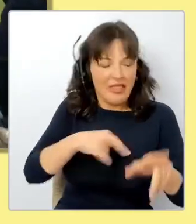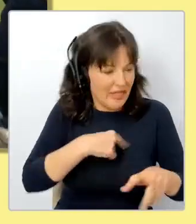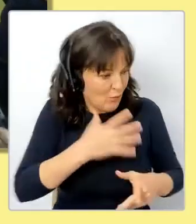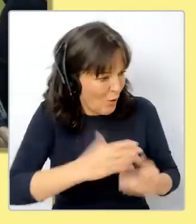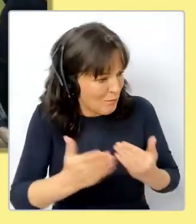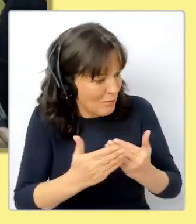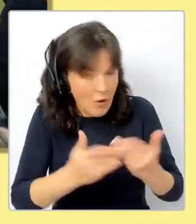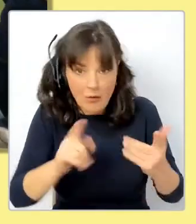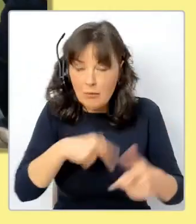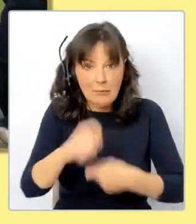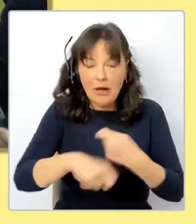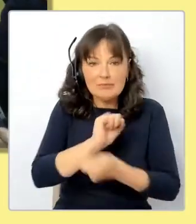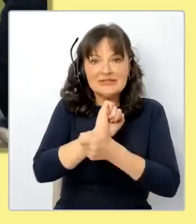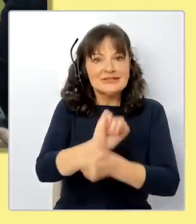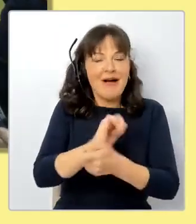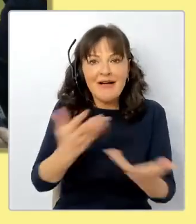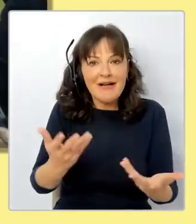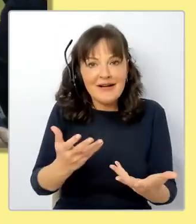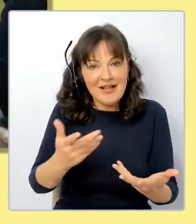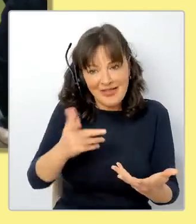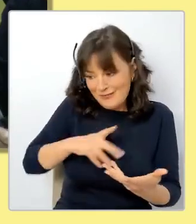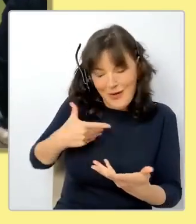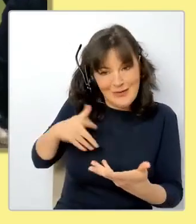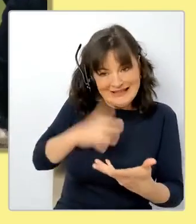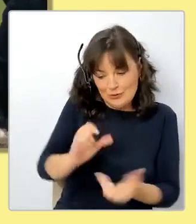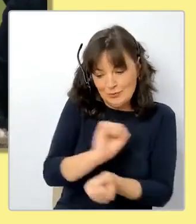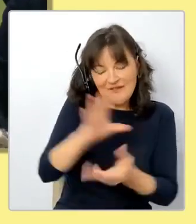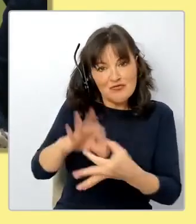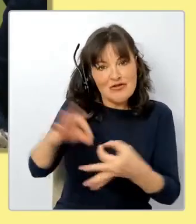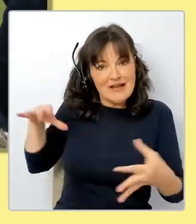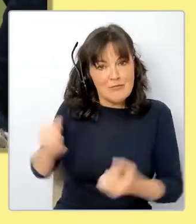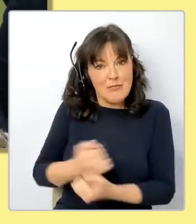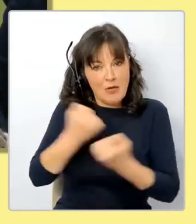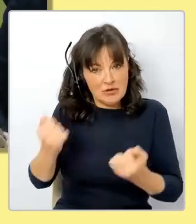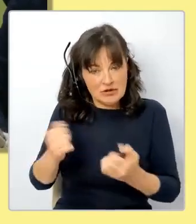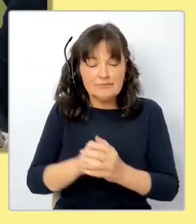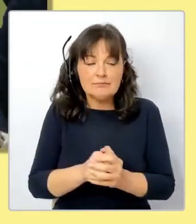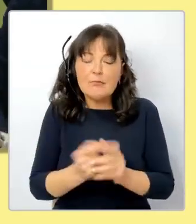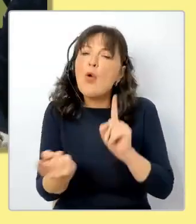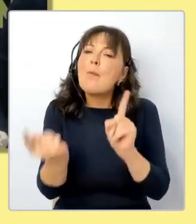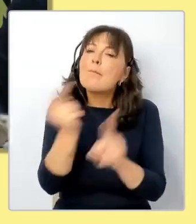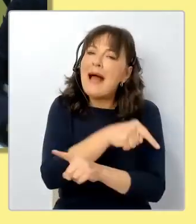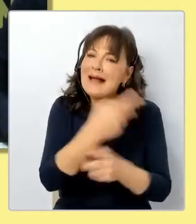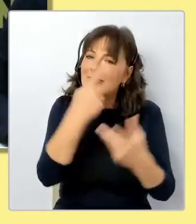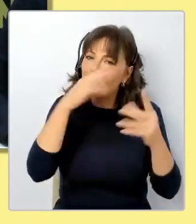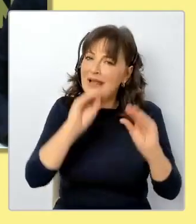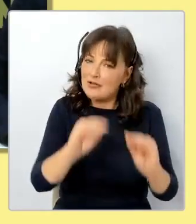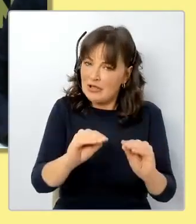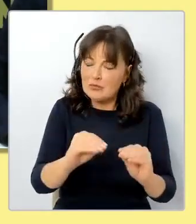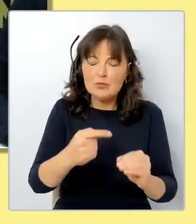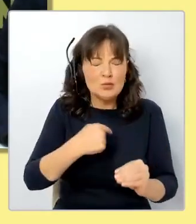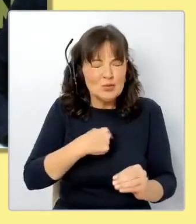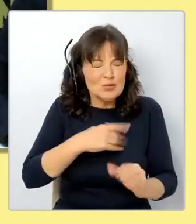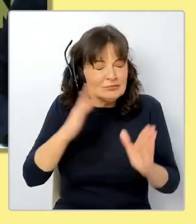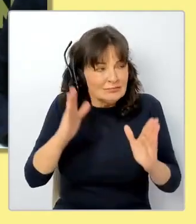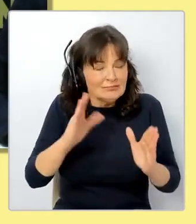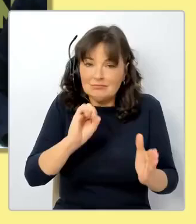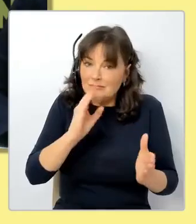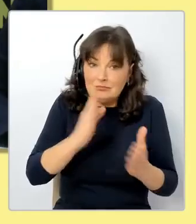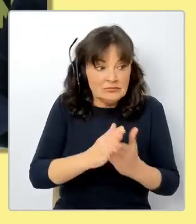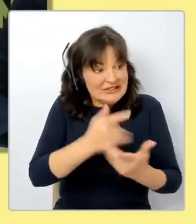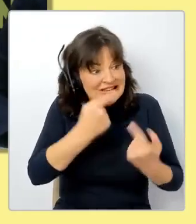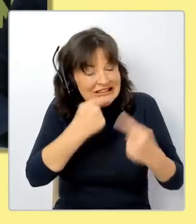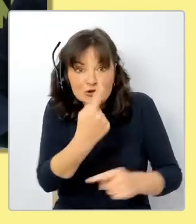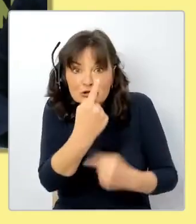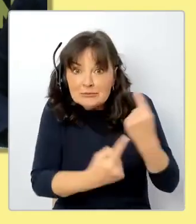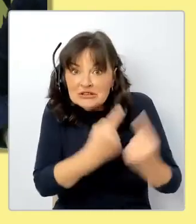Education, we need to ensure that our teachers are empowered to teach these kids and young people and pupils as they